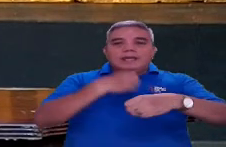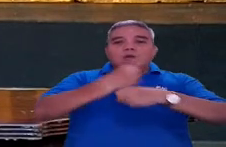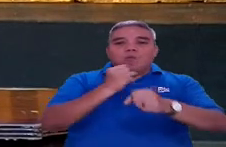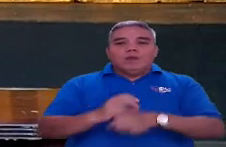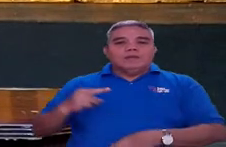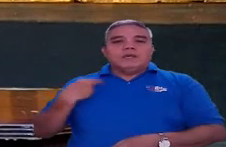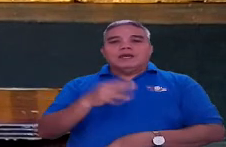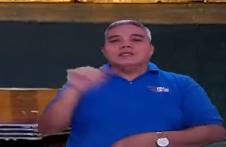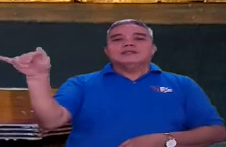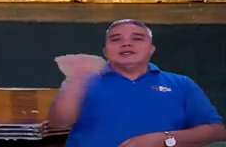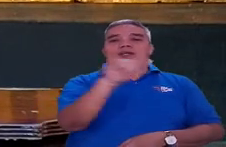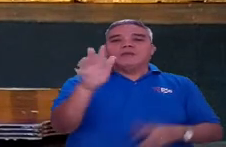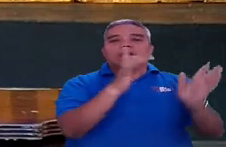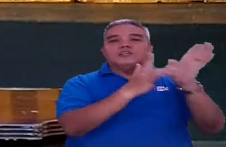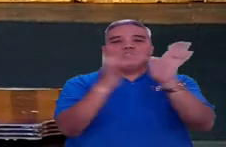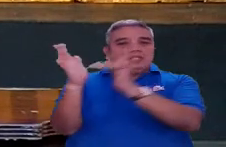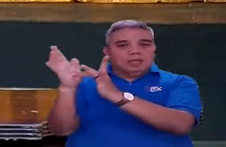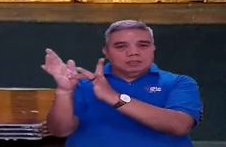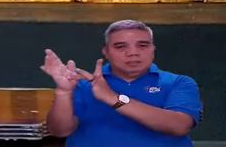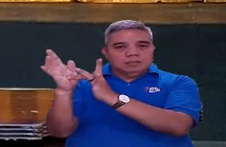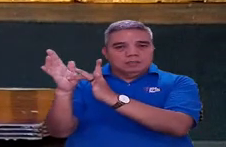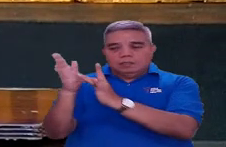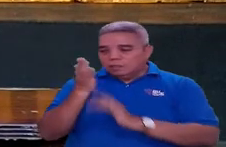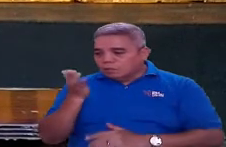us Jesus.